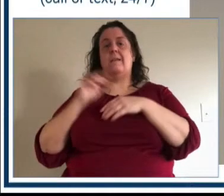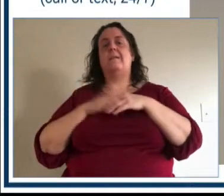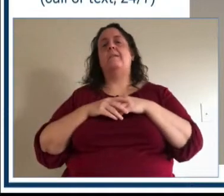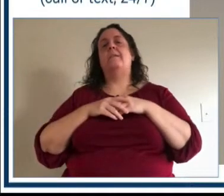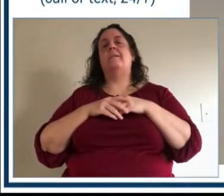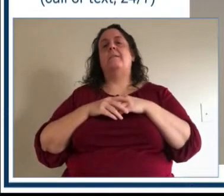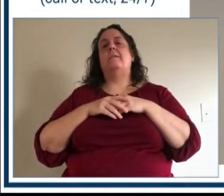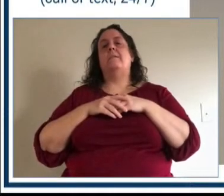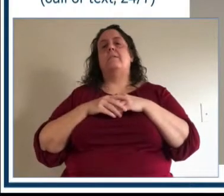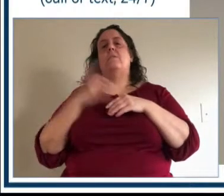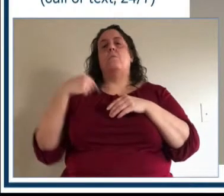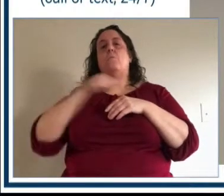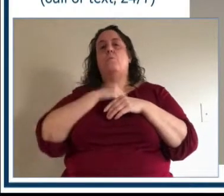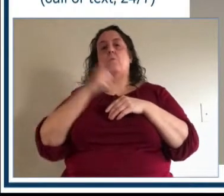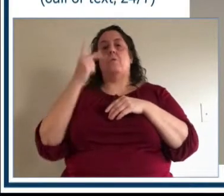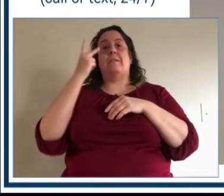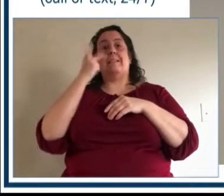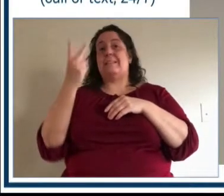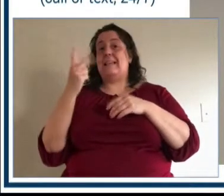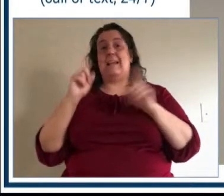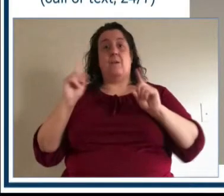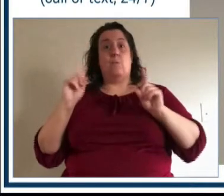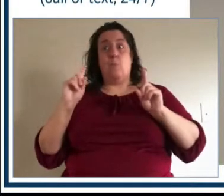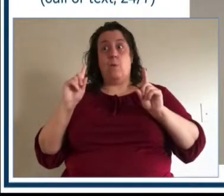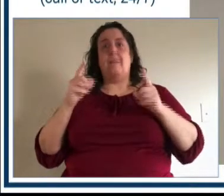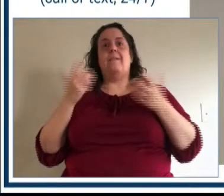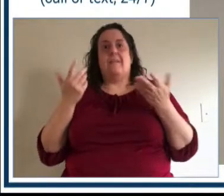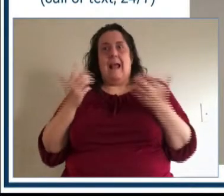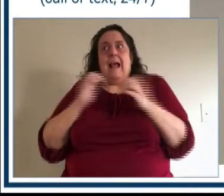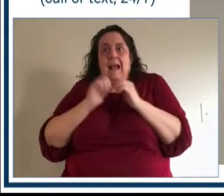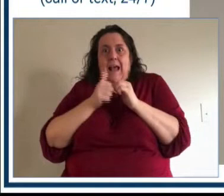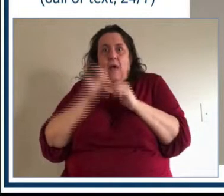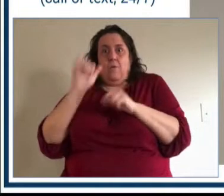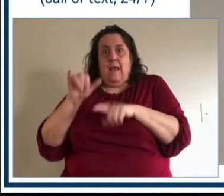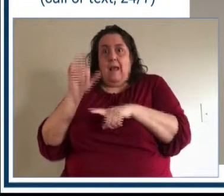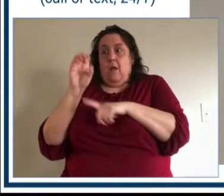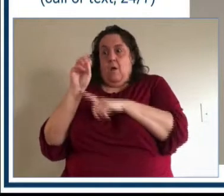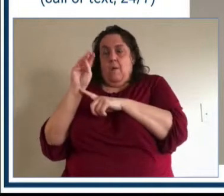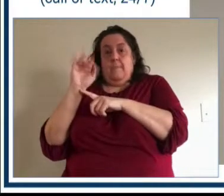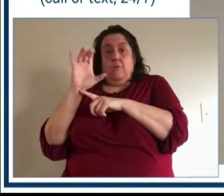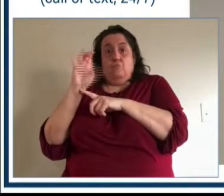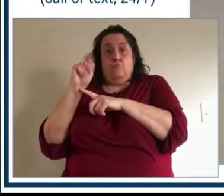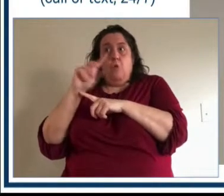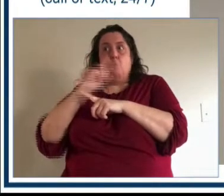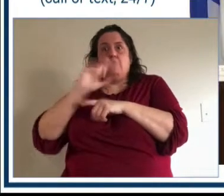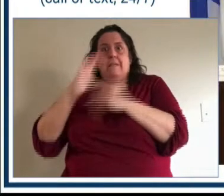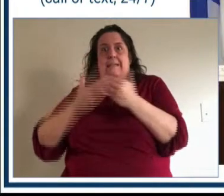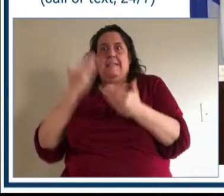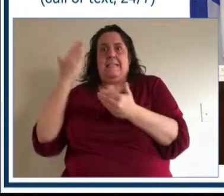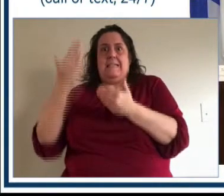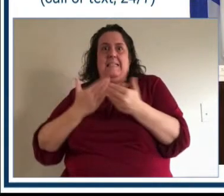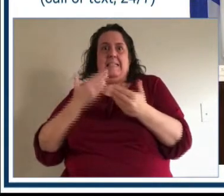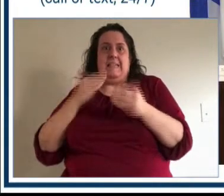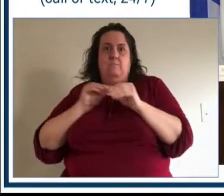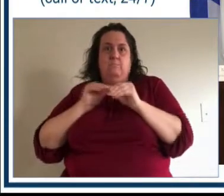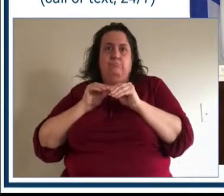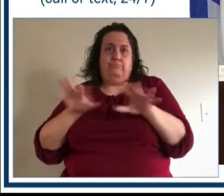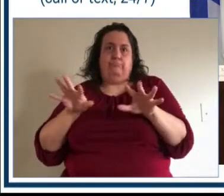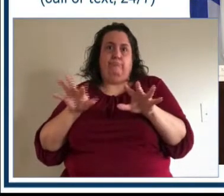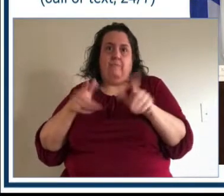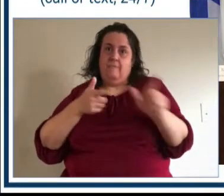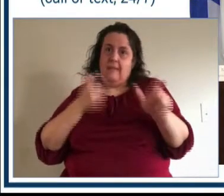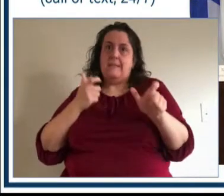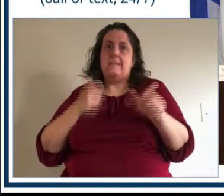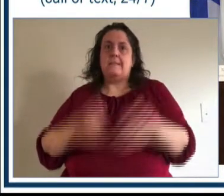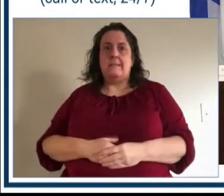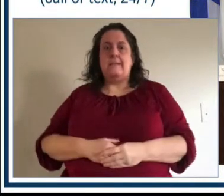how transmissible and how easily this Omicron variant can spread. Drake, do you have a follow-up question?